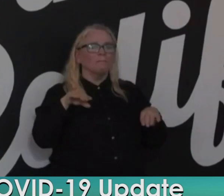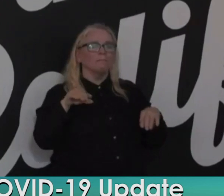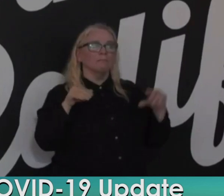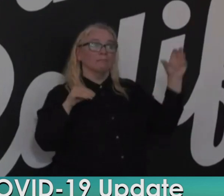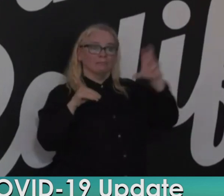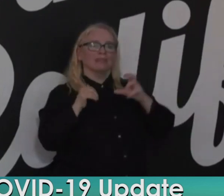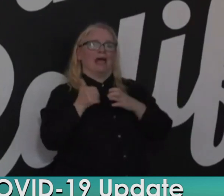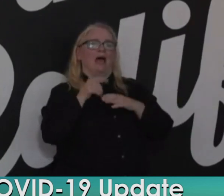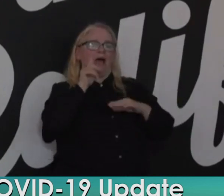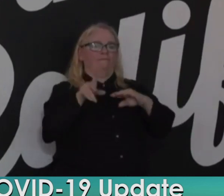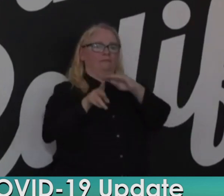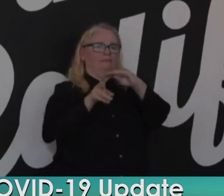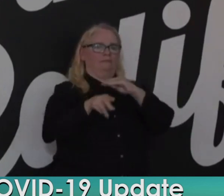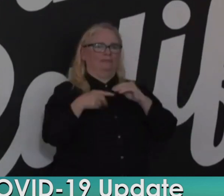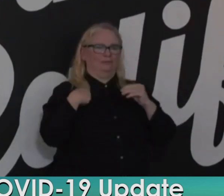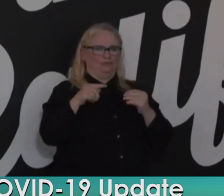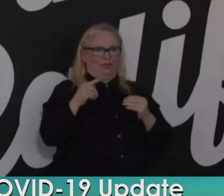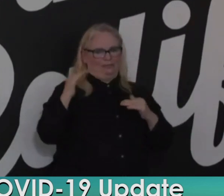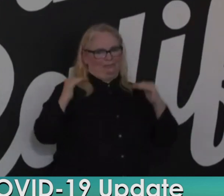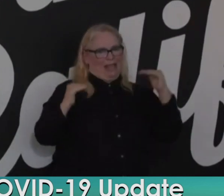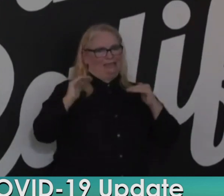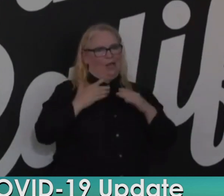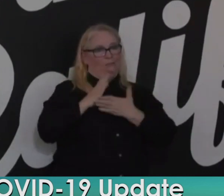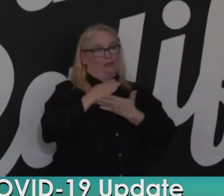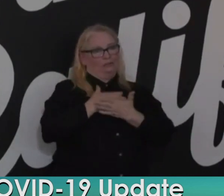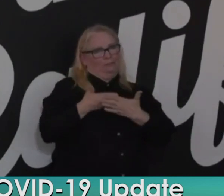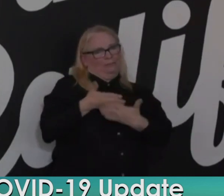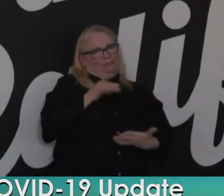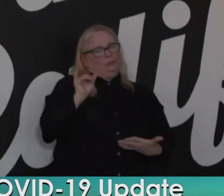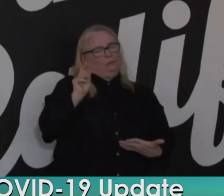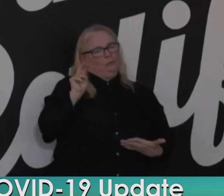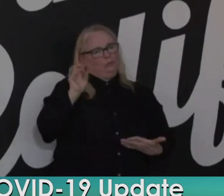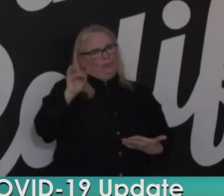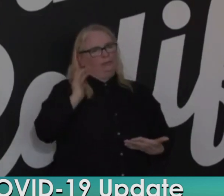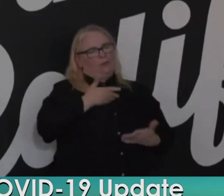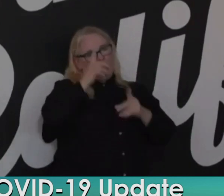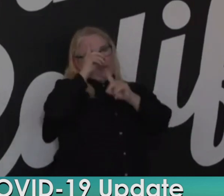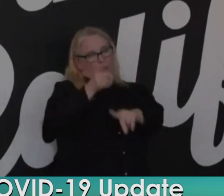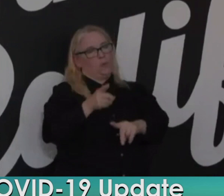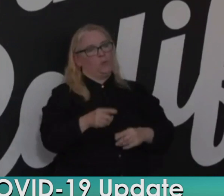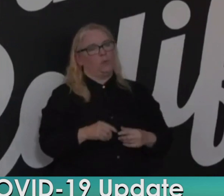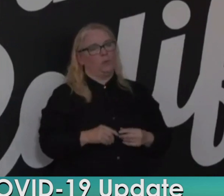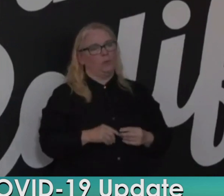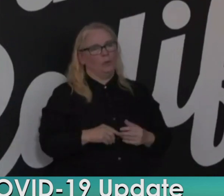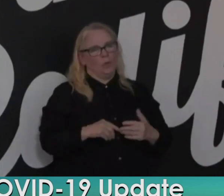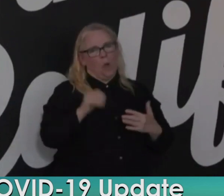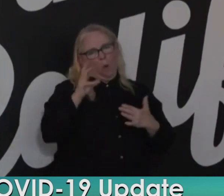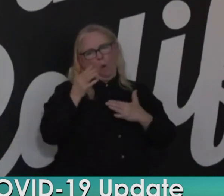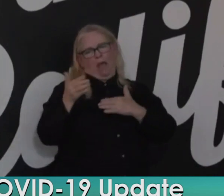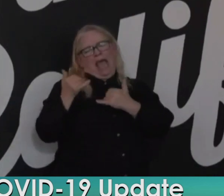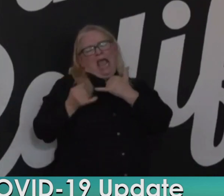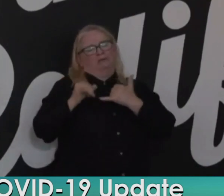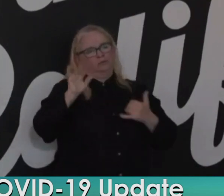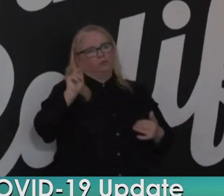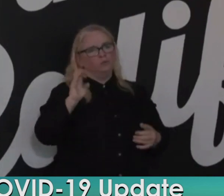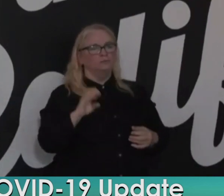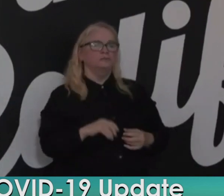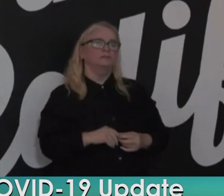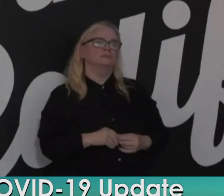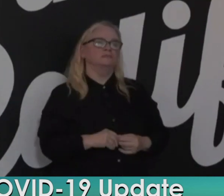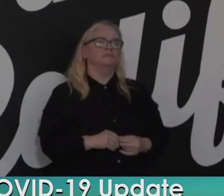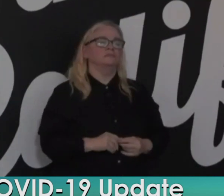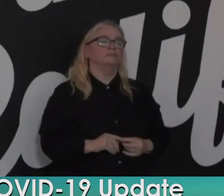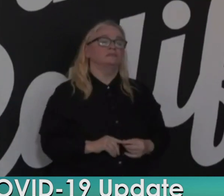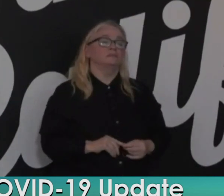end of June, or middle end of June. With that, I want to just thank everybody again for their time and attention. I